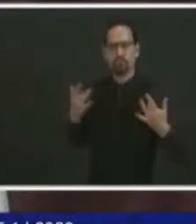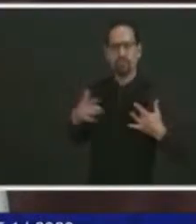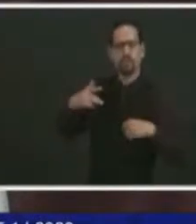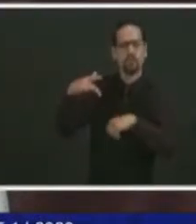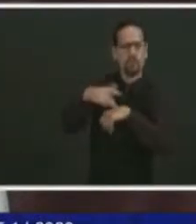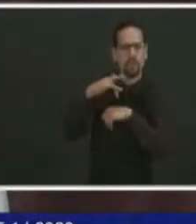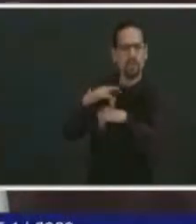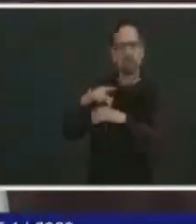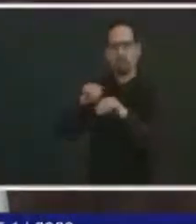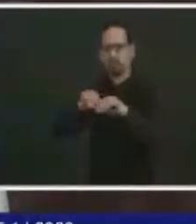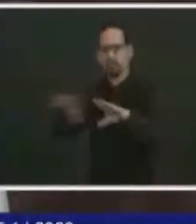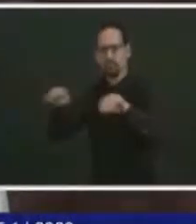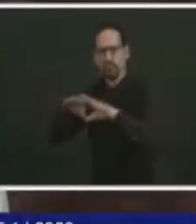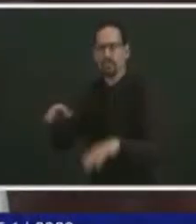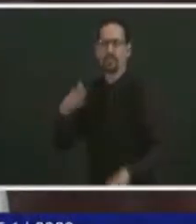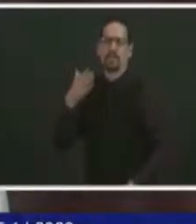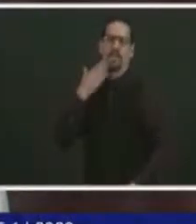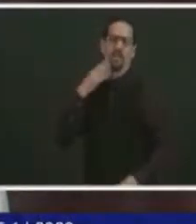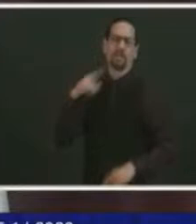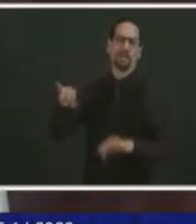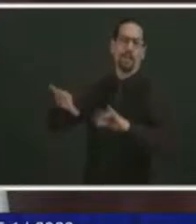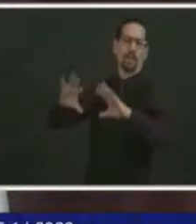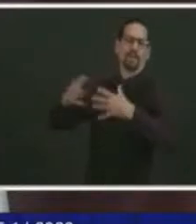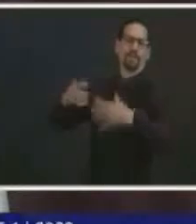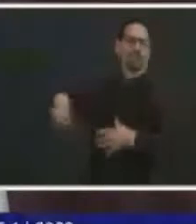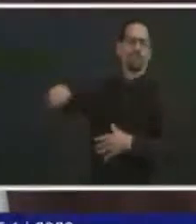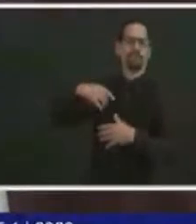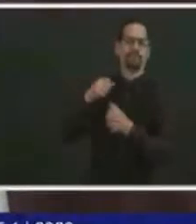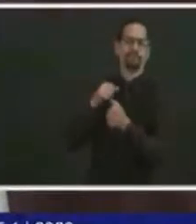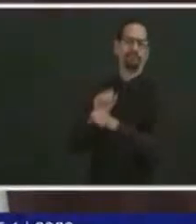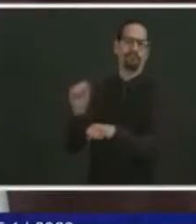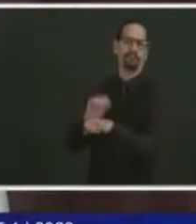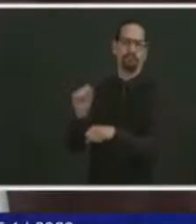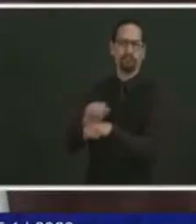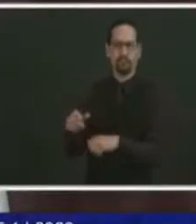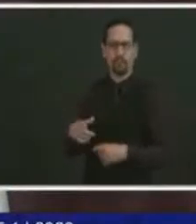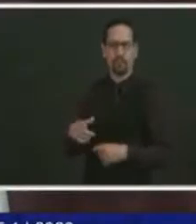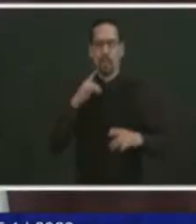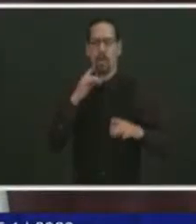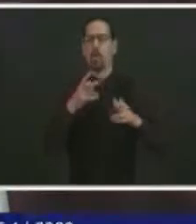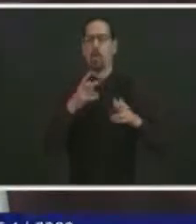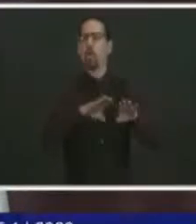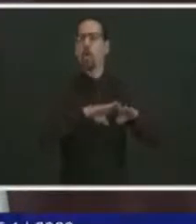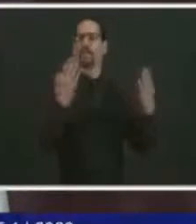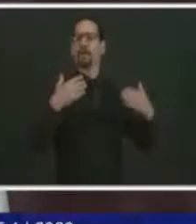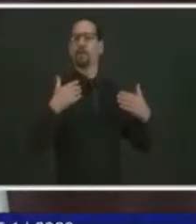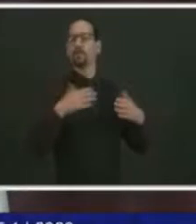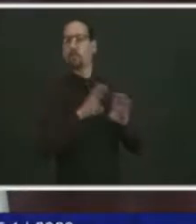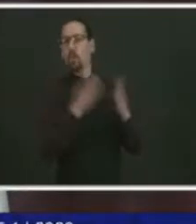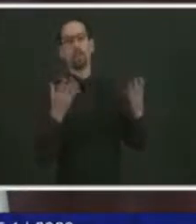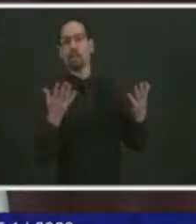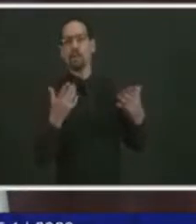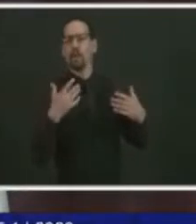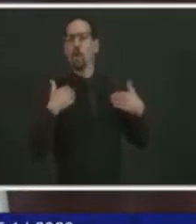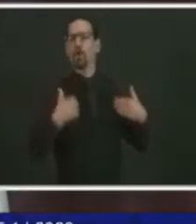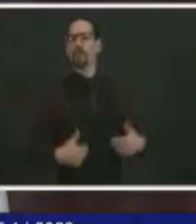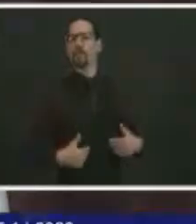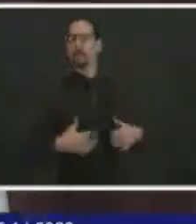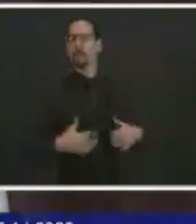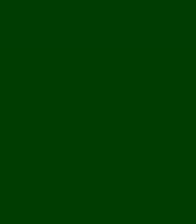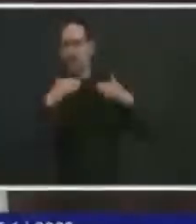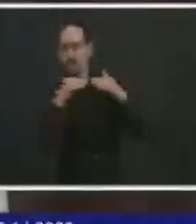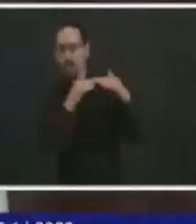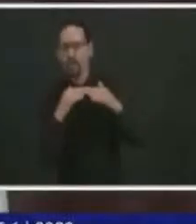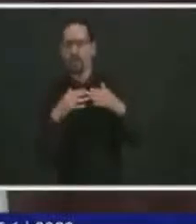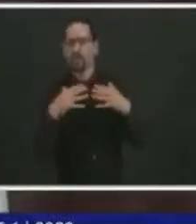for doing that. The Open Door Health Clinic has partnered to create coronavirus testing site in Providence. Thank